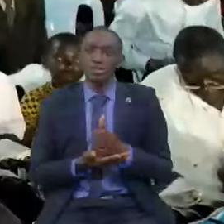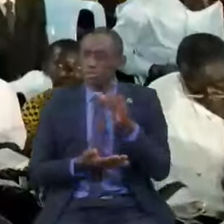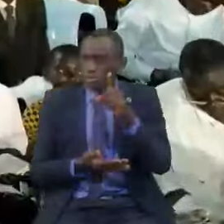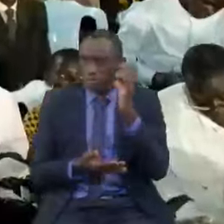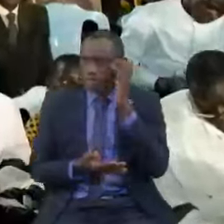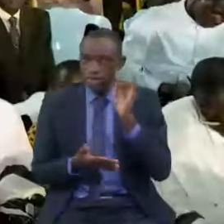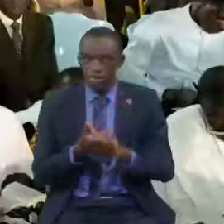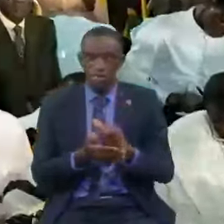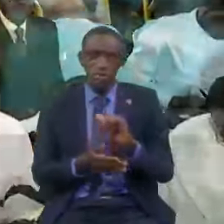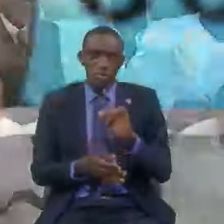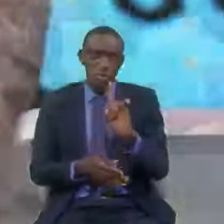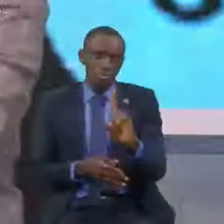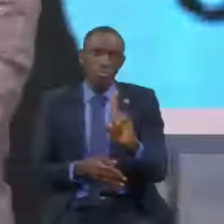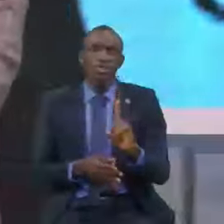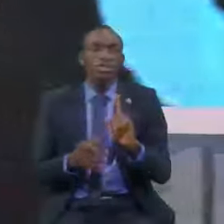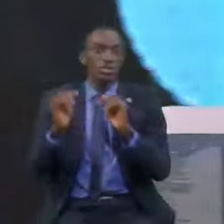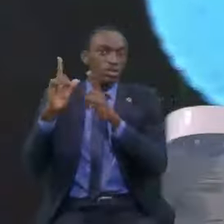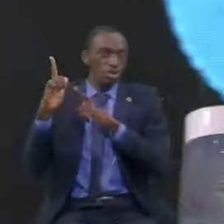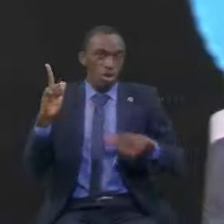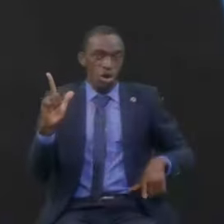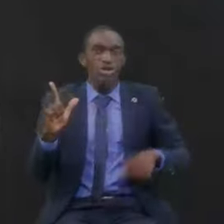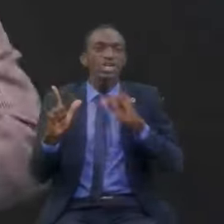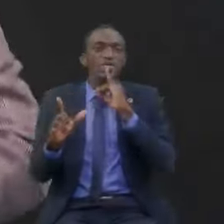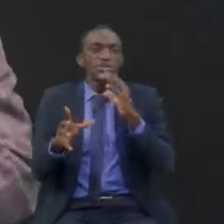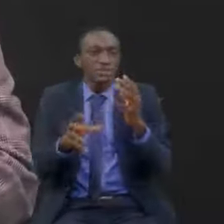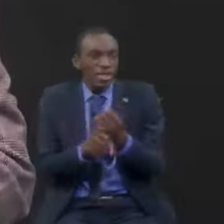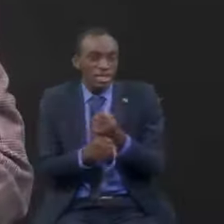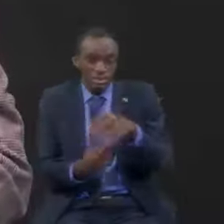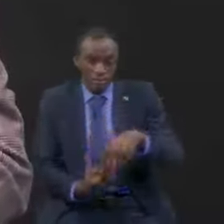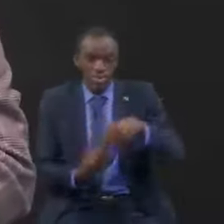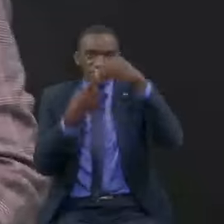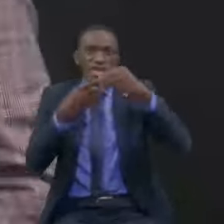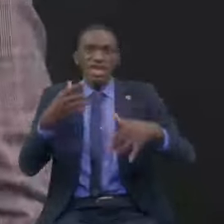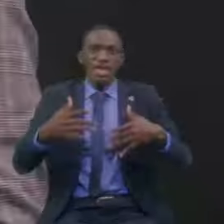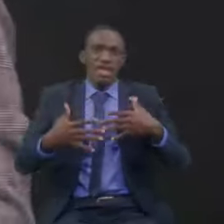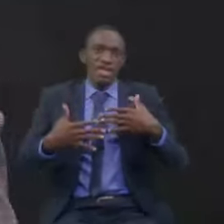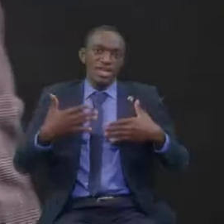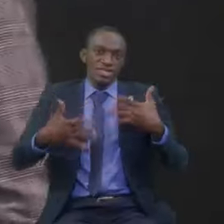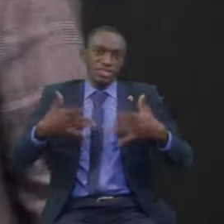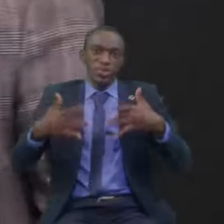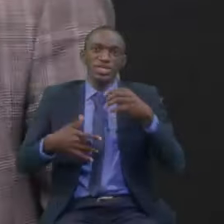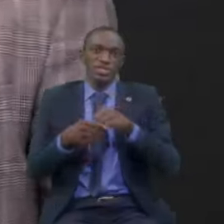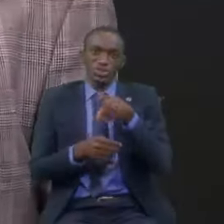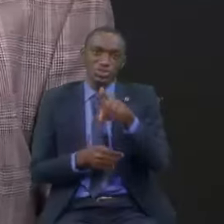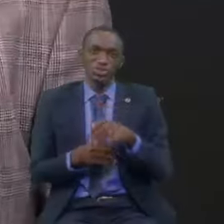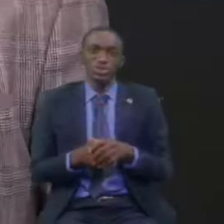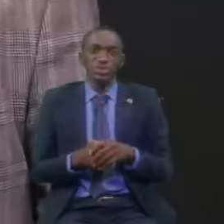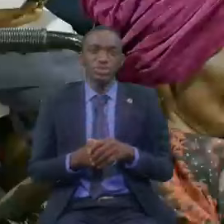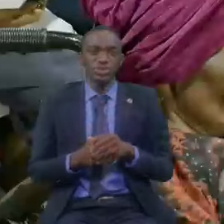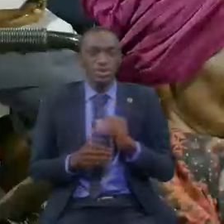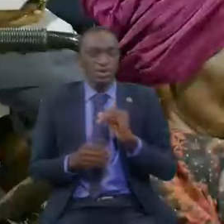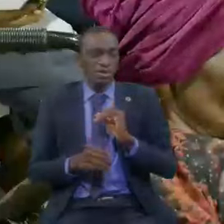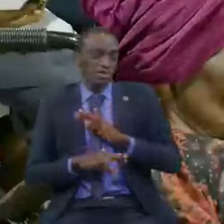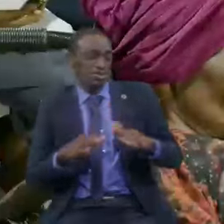The Lord is taking special interest in you. I have nobody, you have